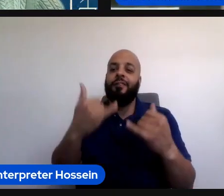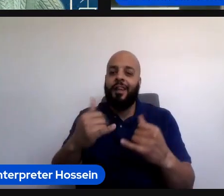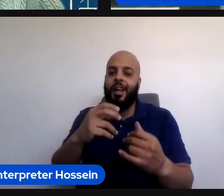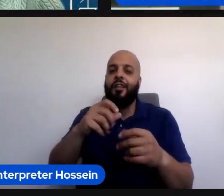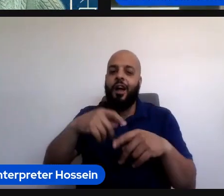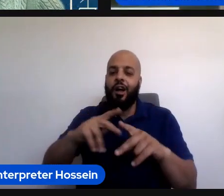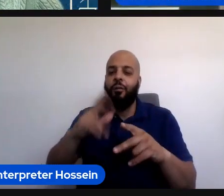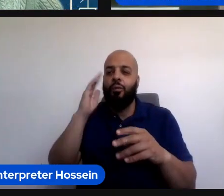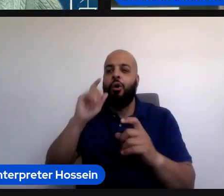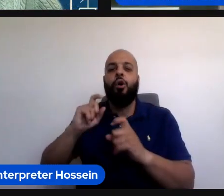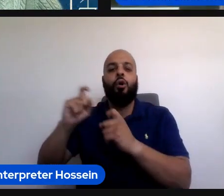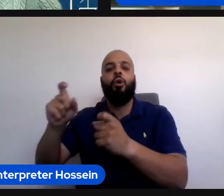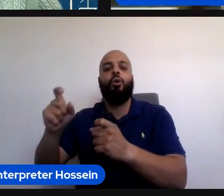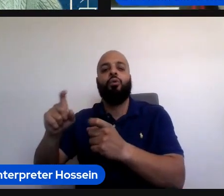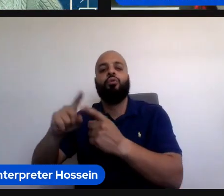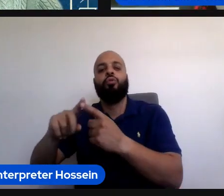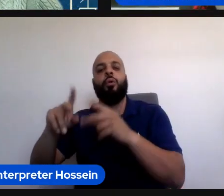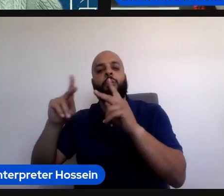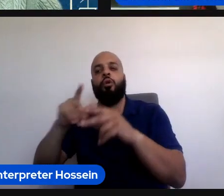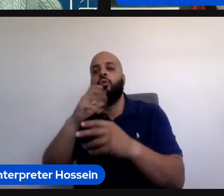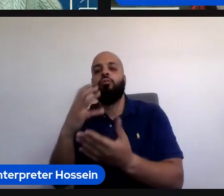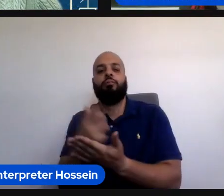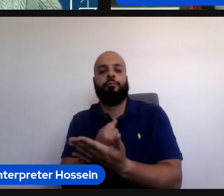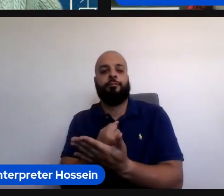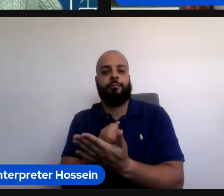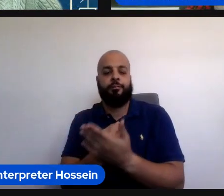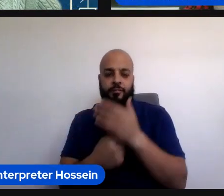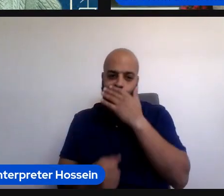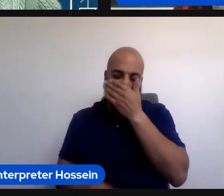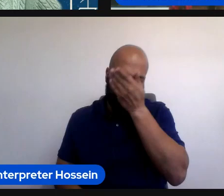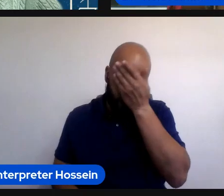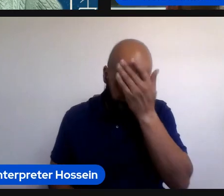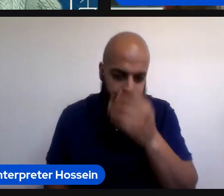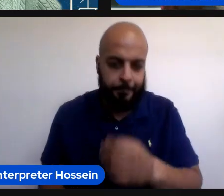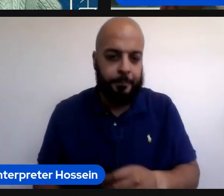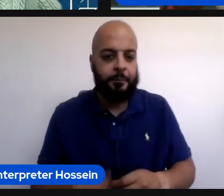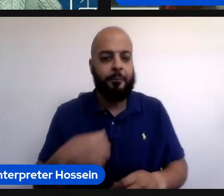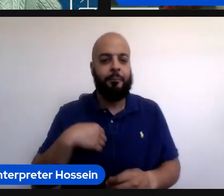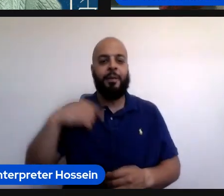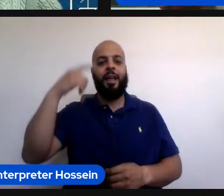take it. That's true. Yeah, I think in the same vein,